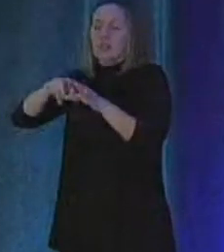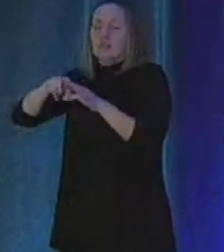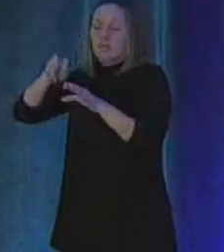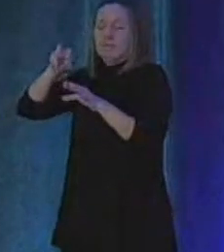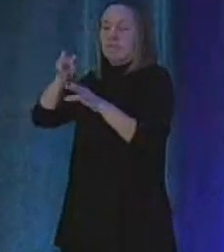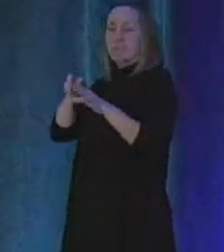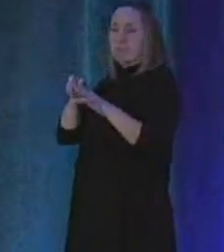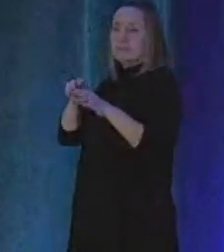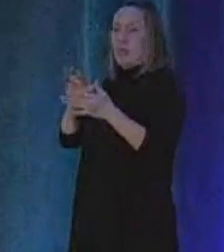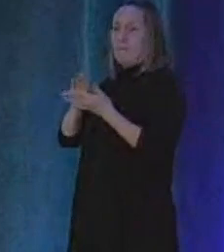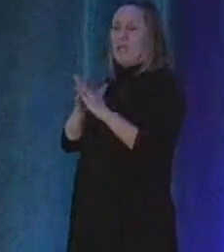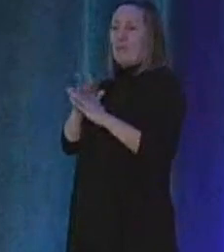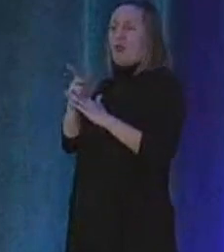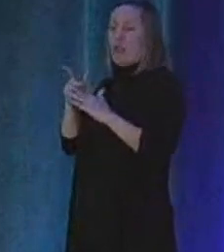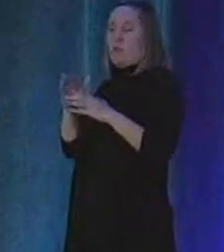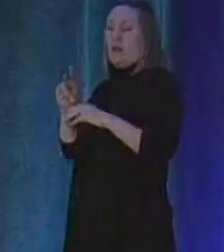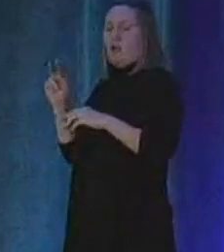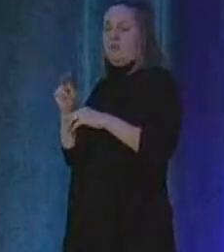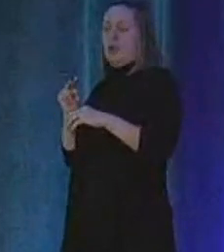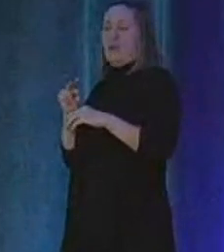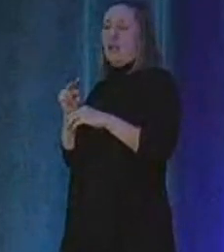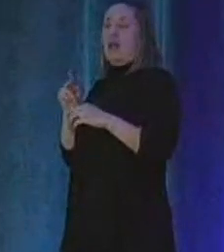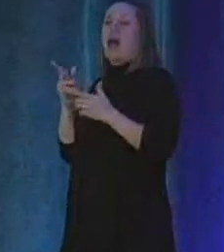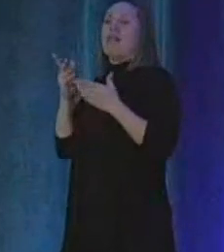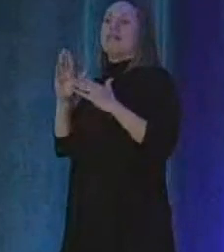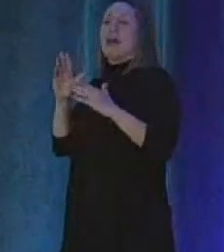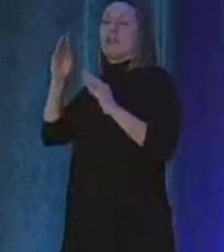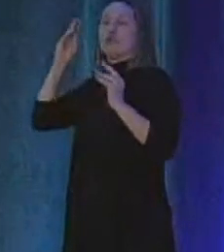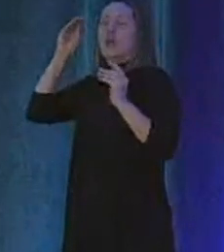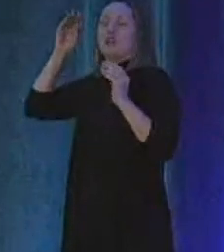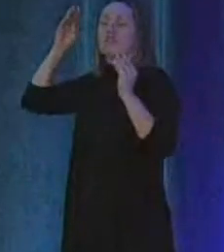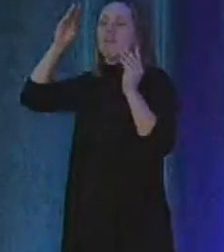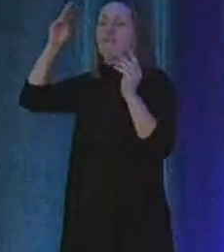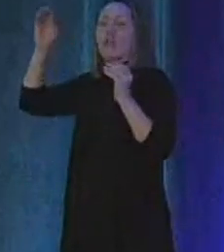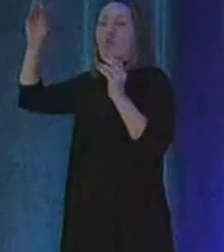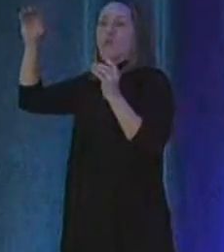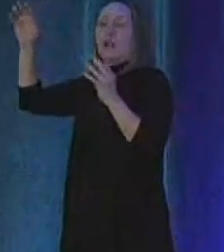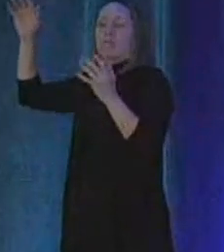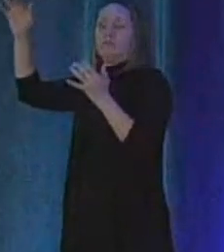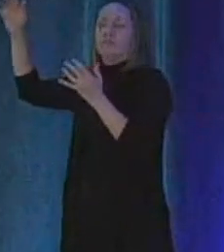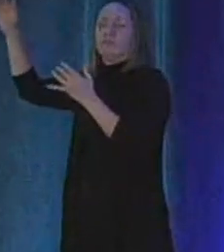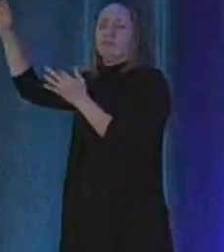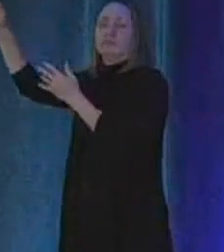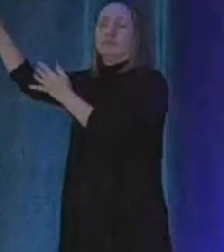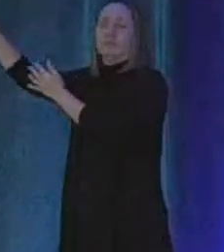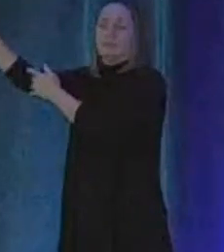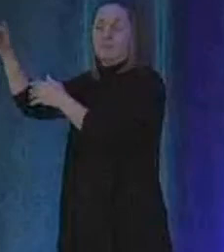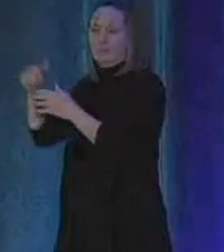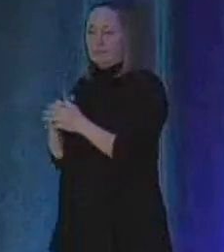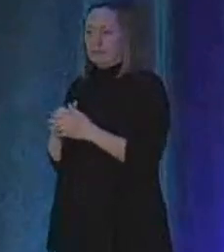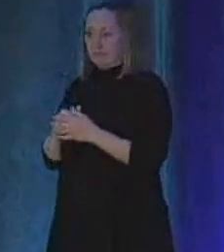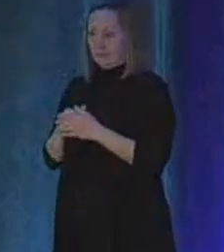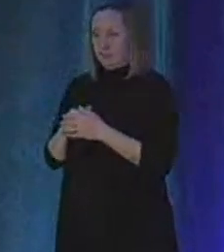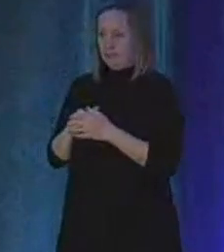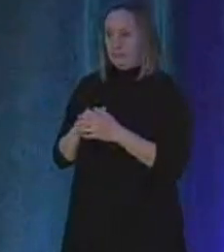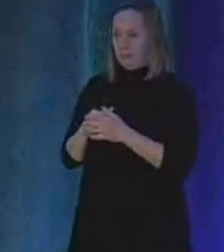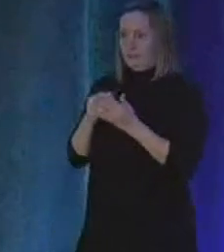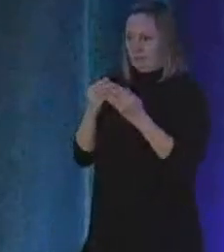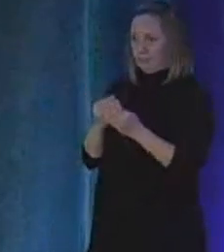a third-party observer, and let those float across like clouds in front of your mental sky, if you will, however you'd like to think about